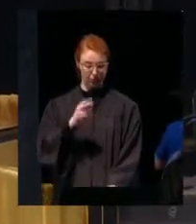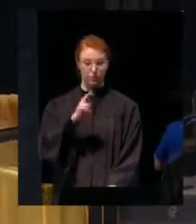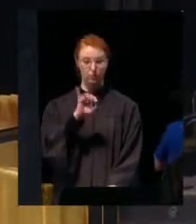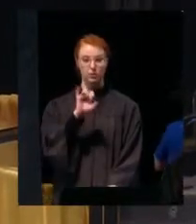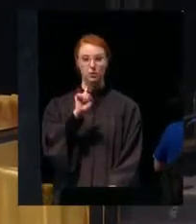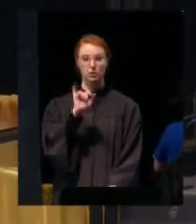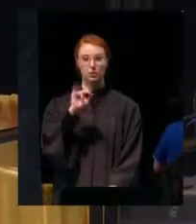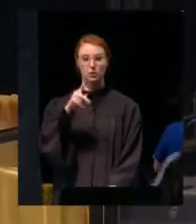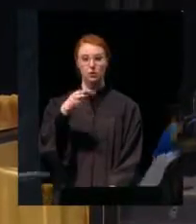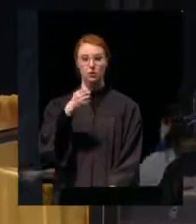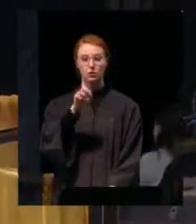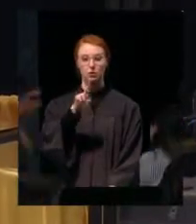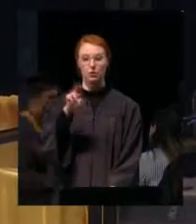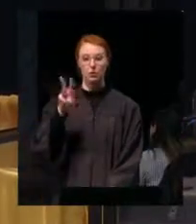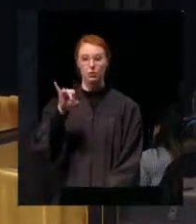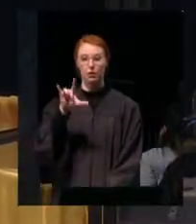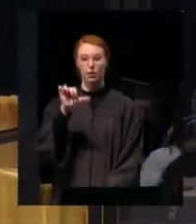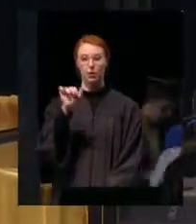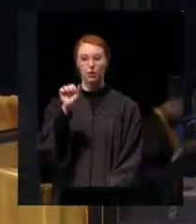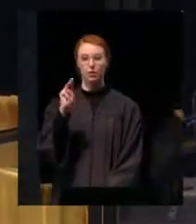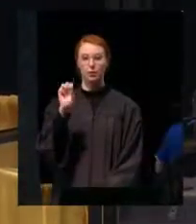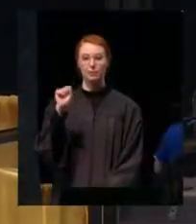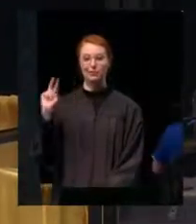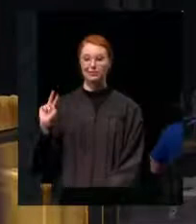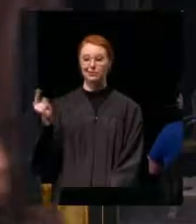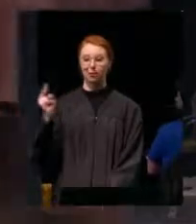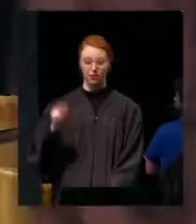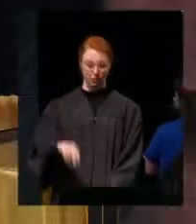Christopher Williams II.